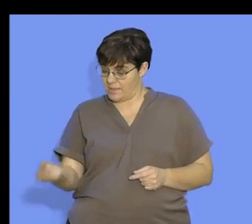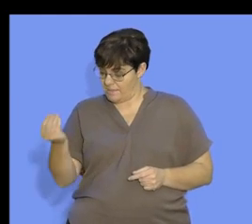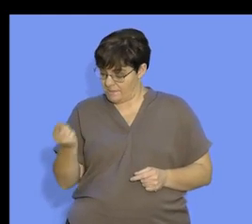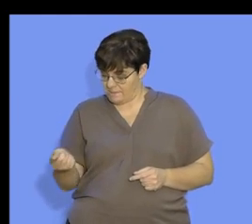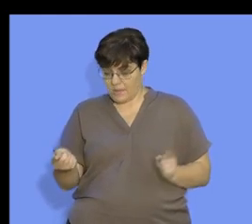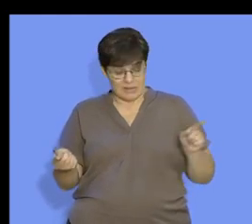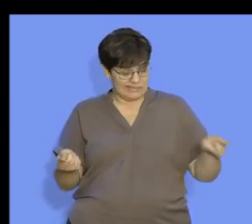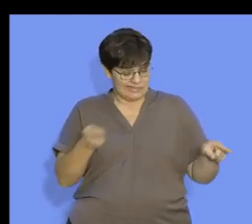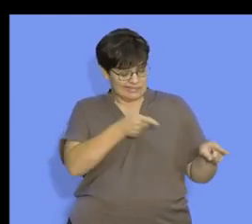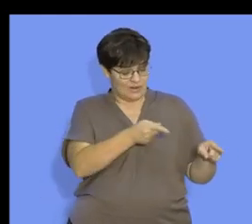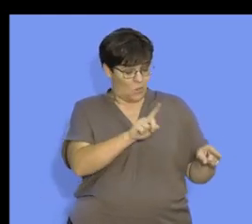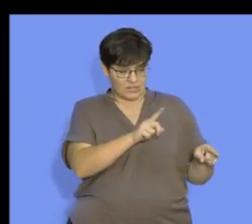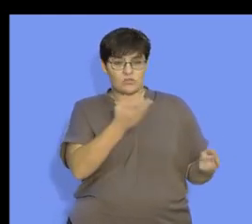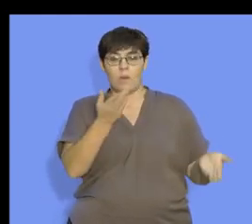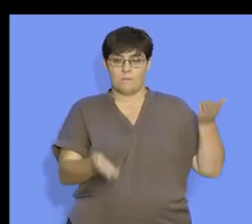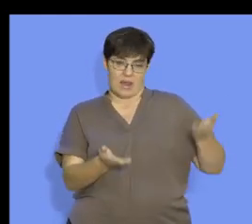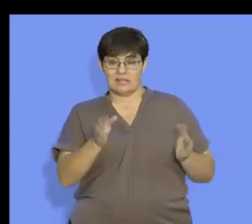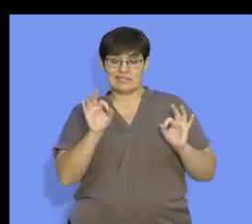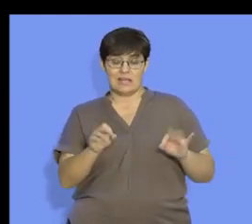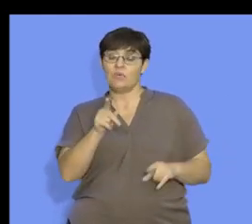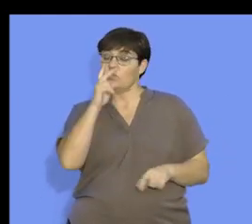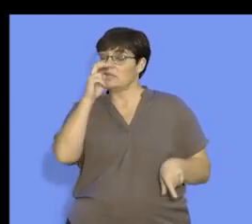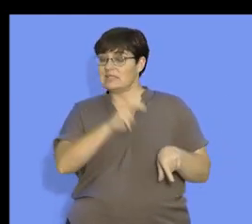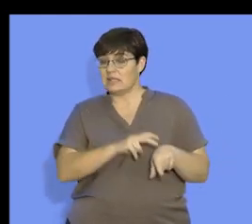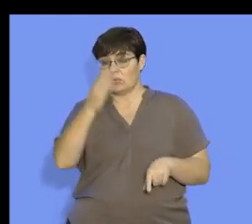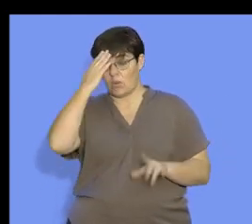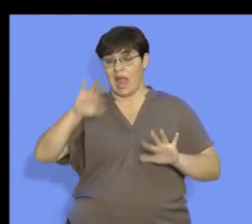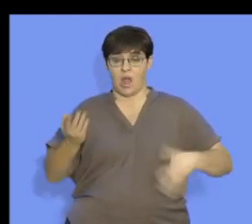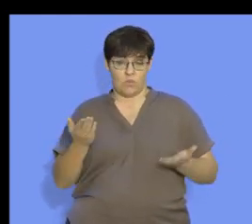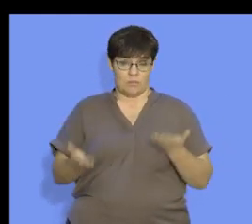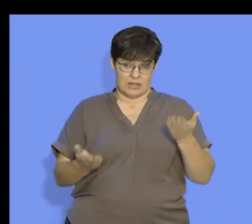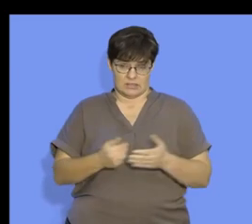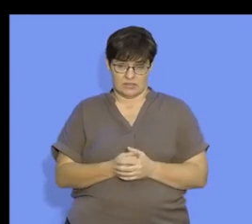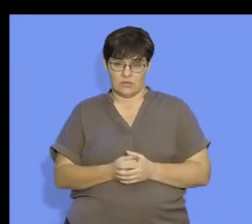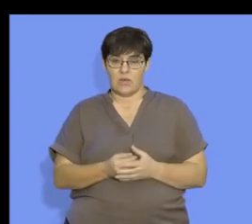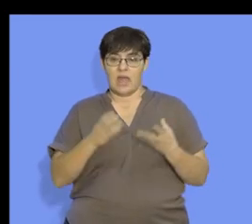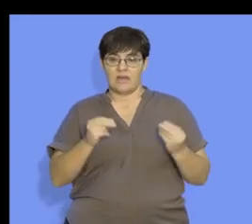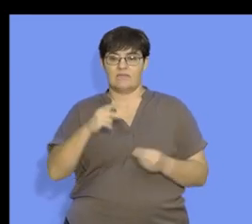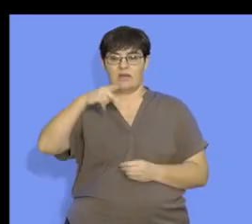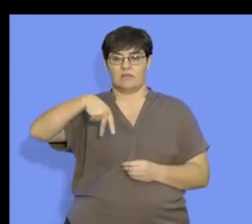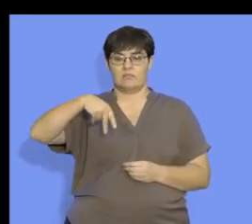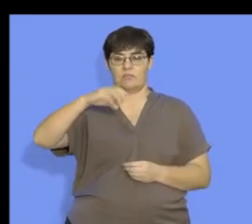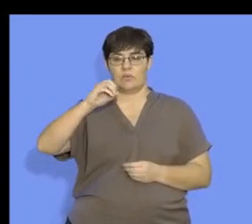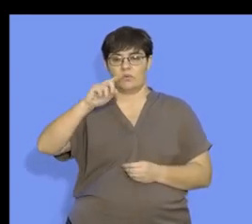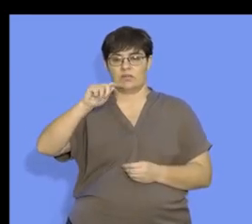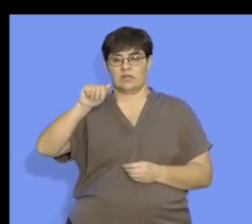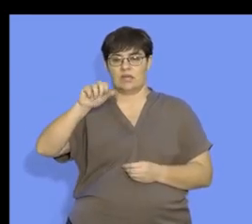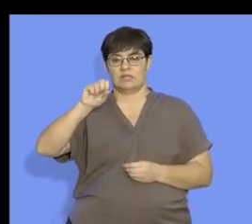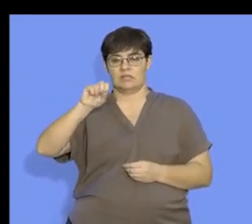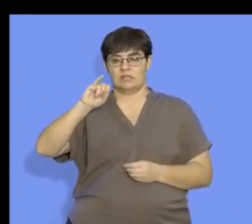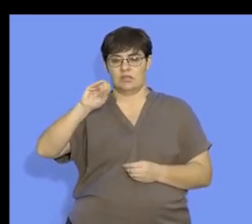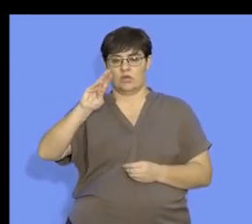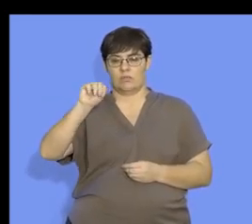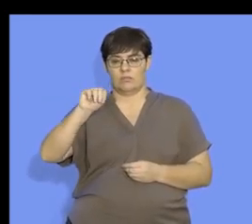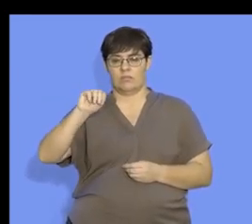very critical skill that we would need. Now, in this case, we've got potassium chloride. Now, where do we